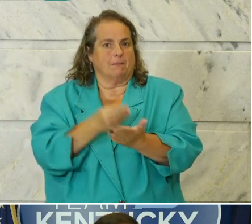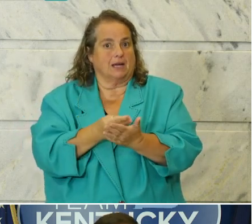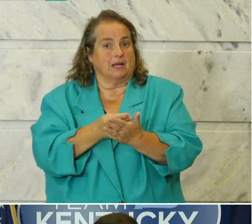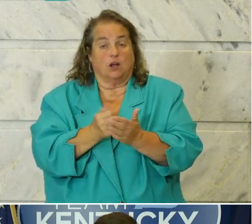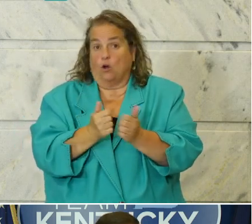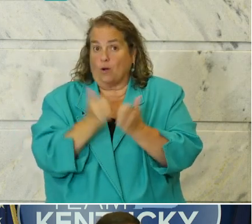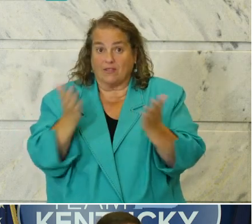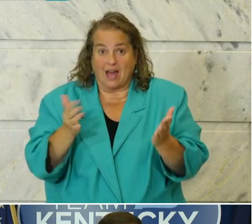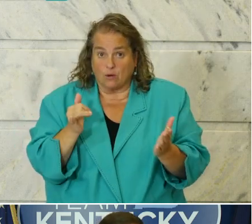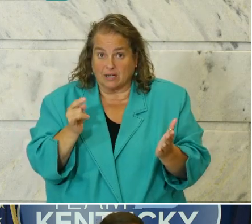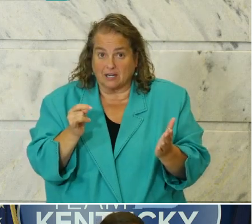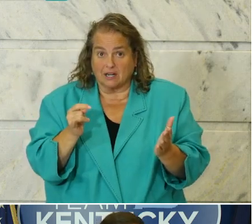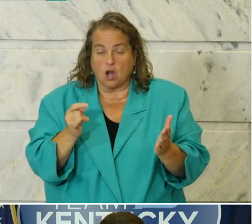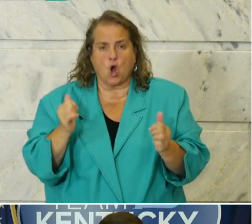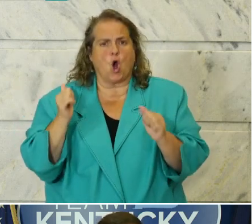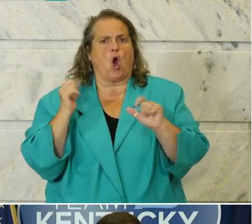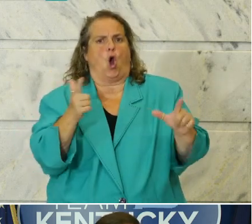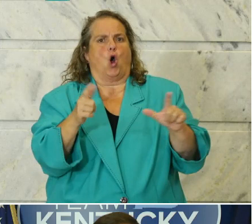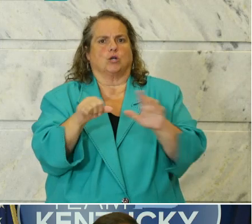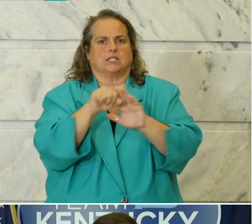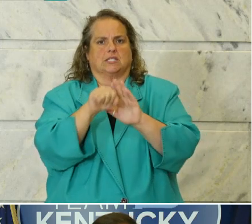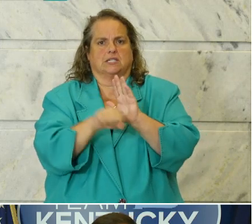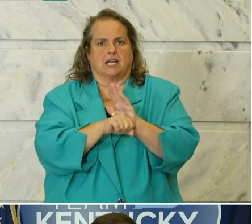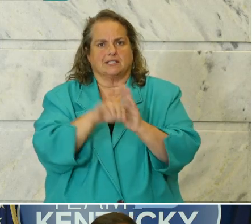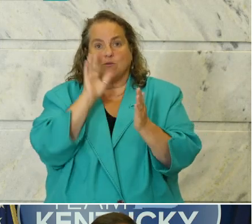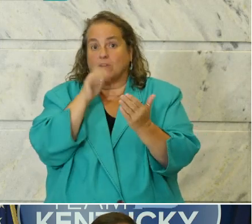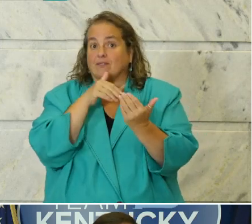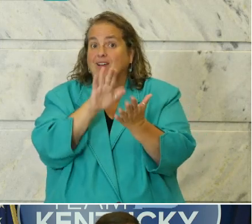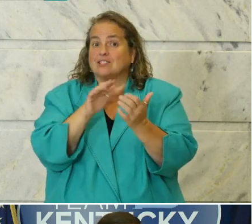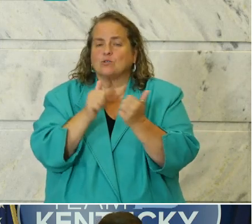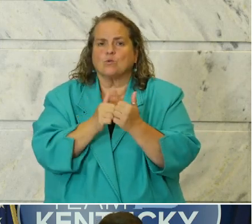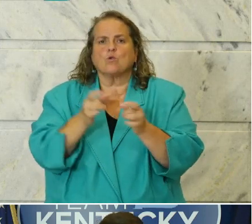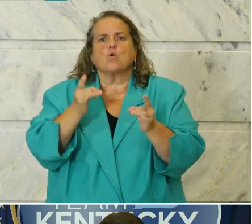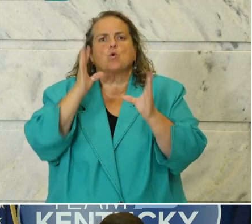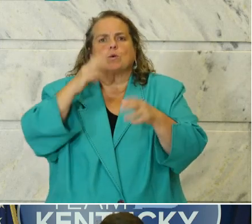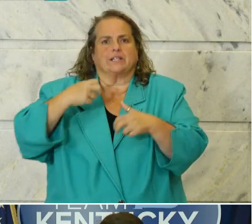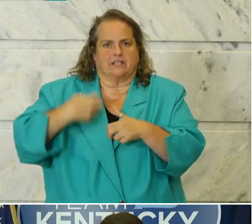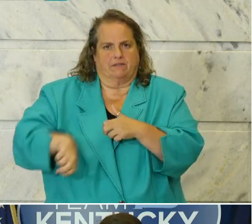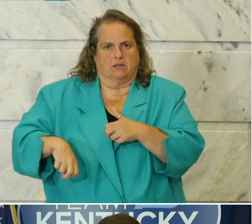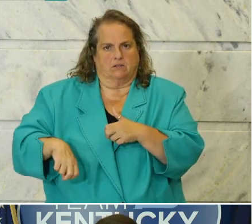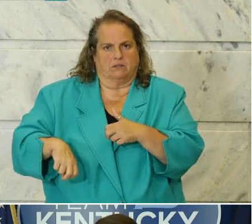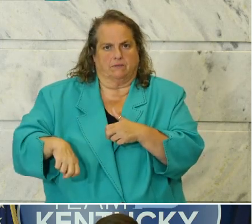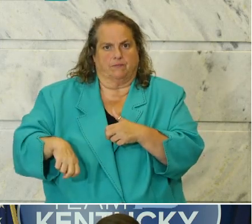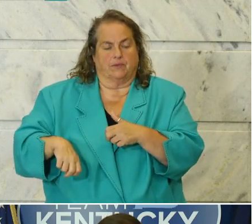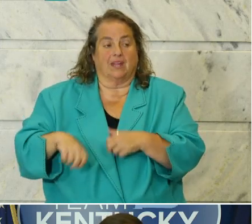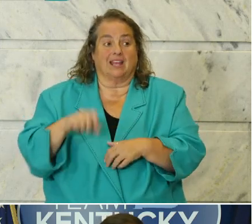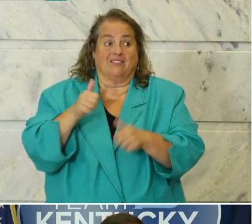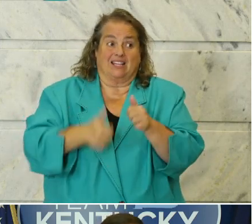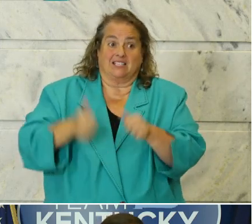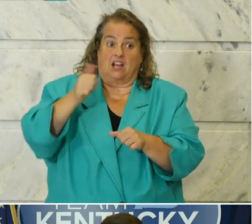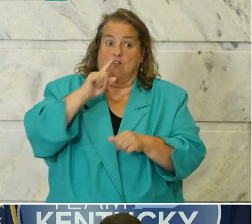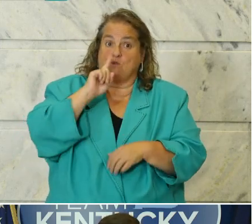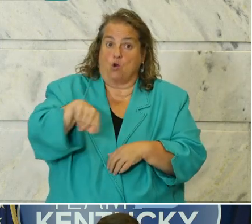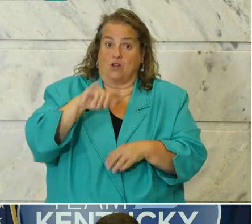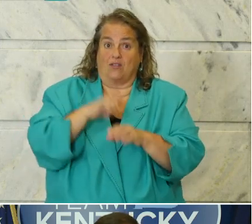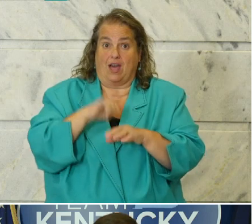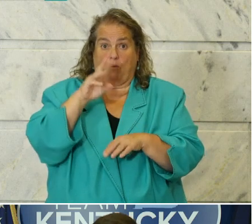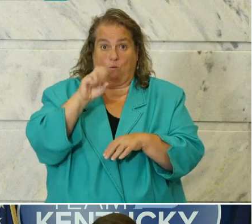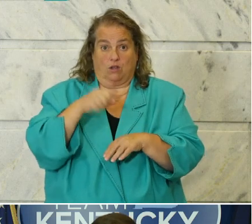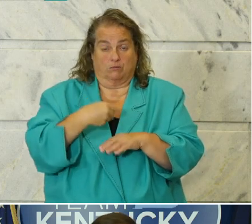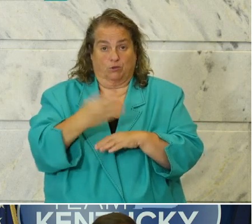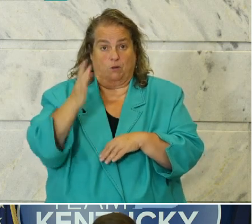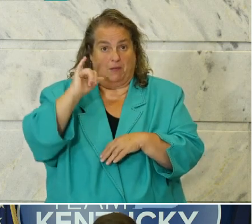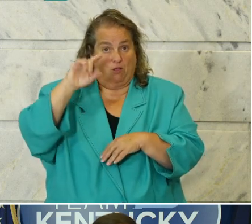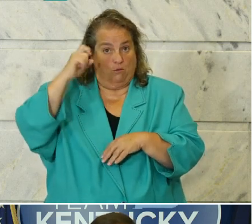it, every state is going to be faced with incredible difficulty. The executive order that was put out by the president,